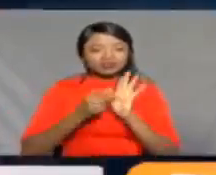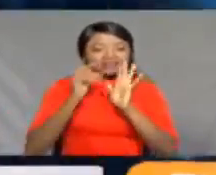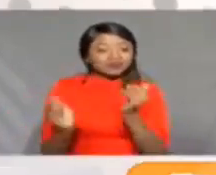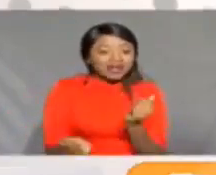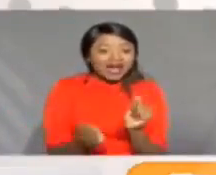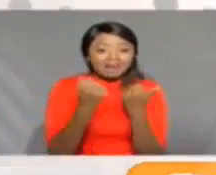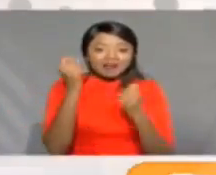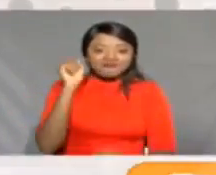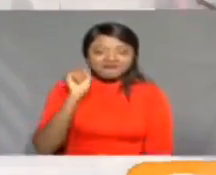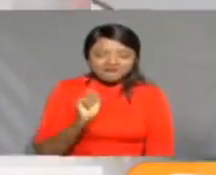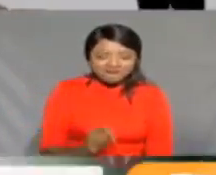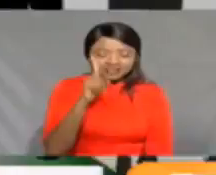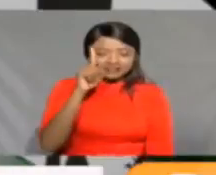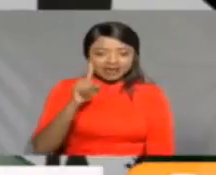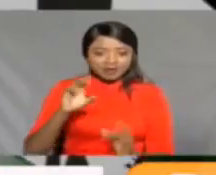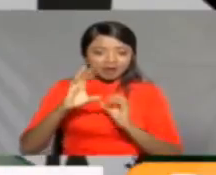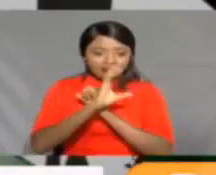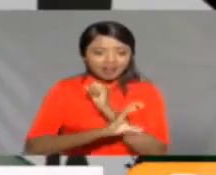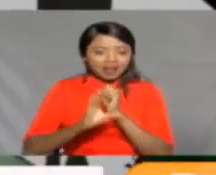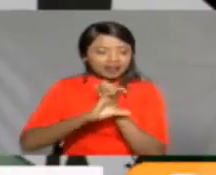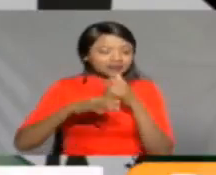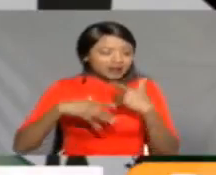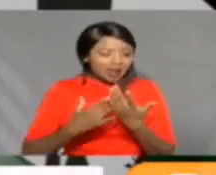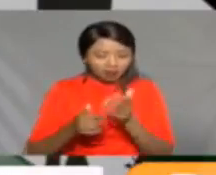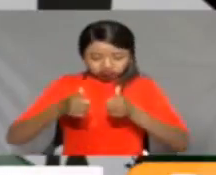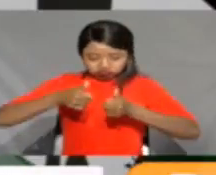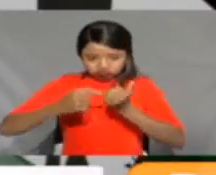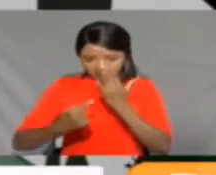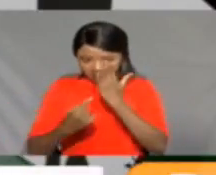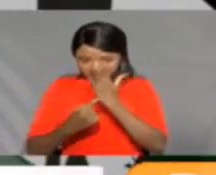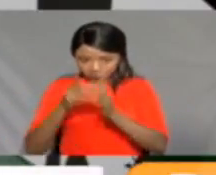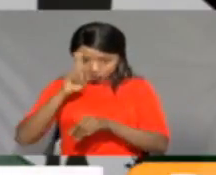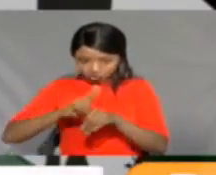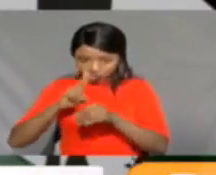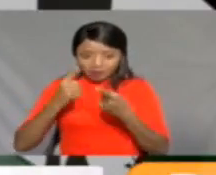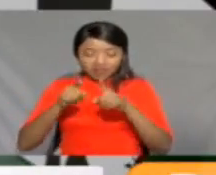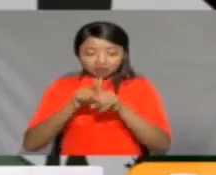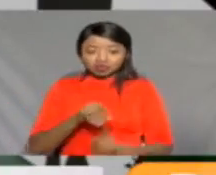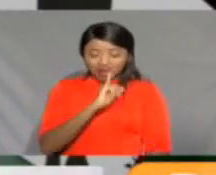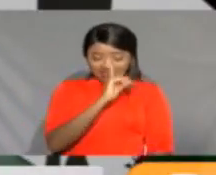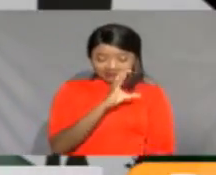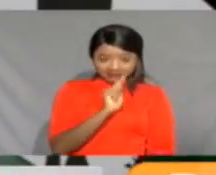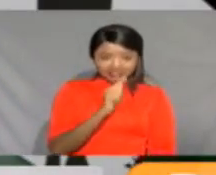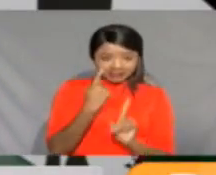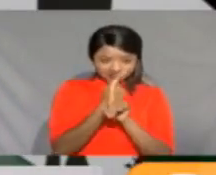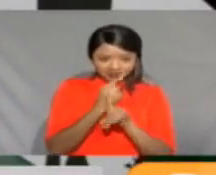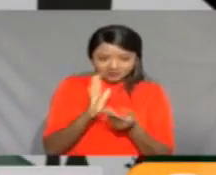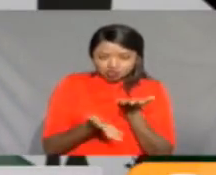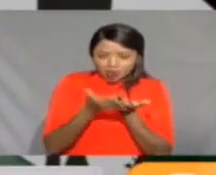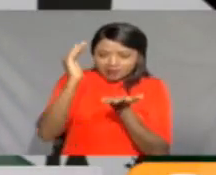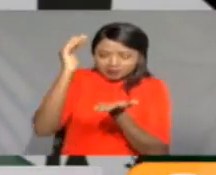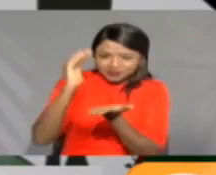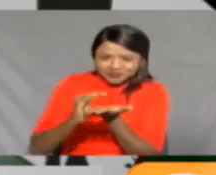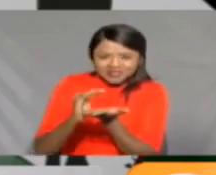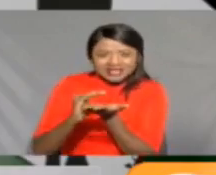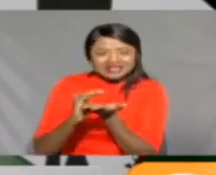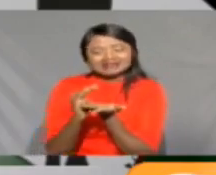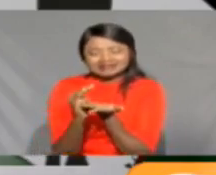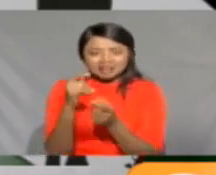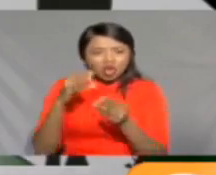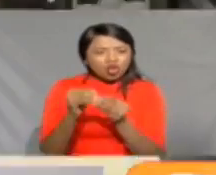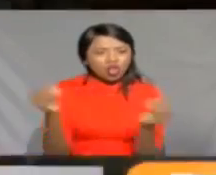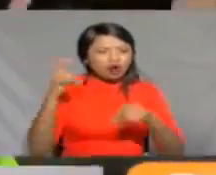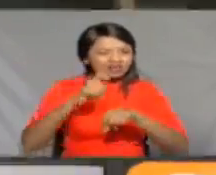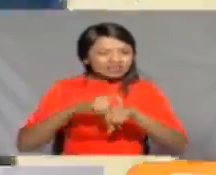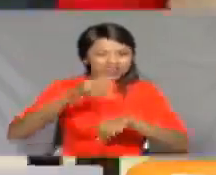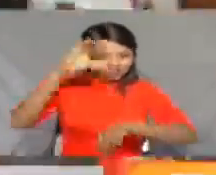country. With over 18 billion shillings sunk into the project, the deployment of ICTs to ensure a reduction in the time for unveiling of the final